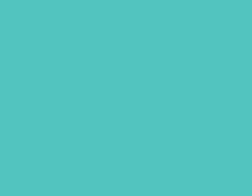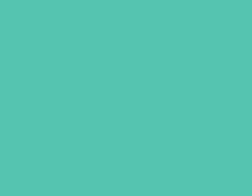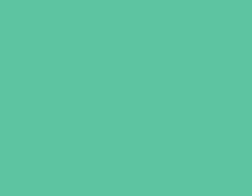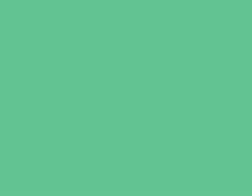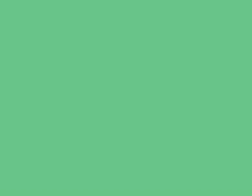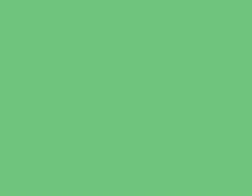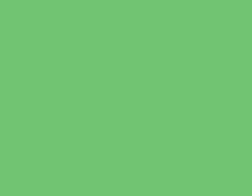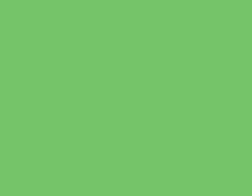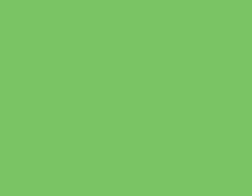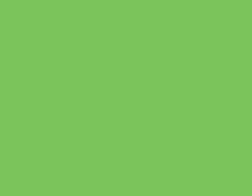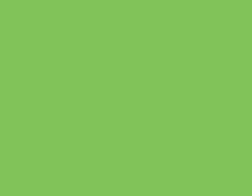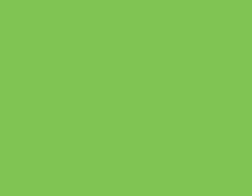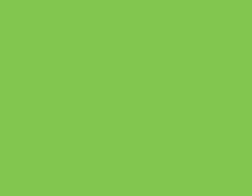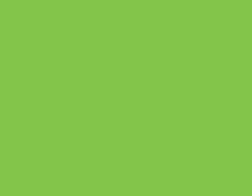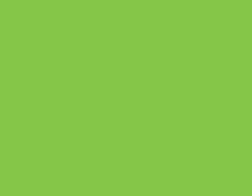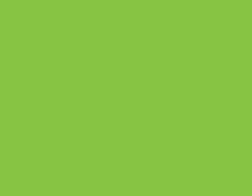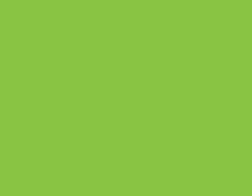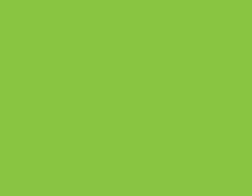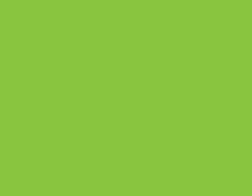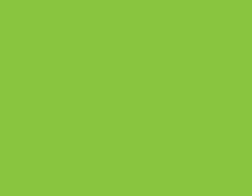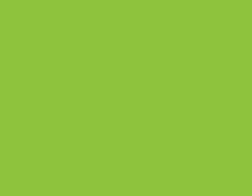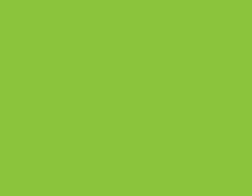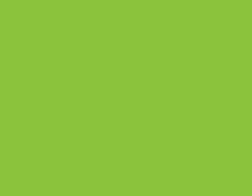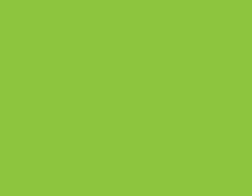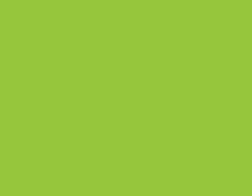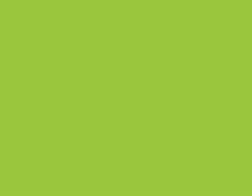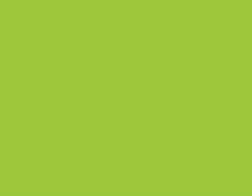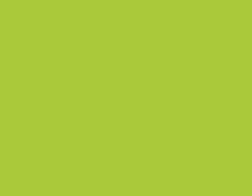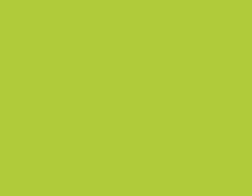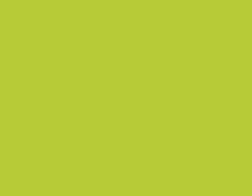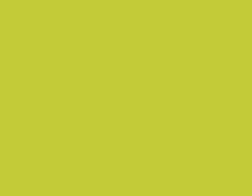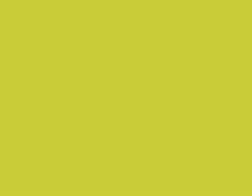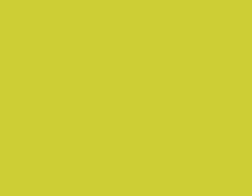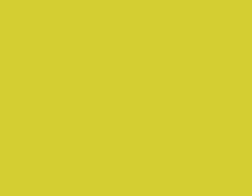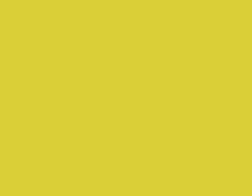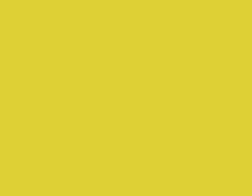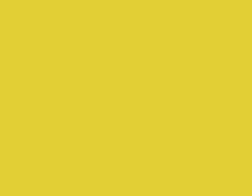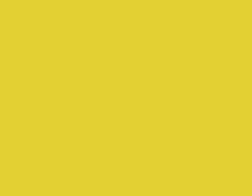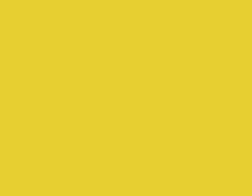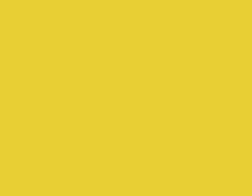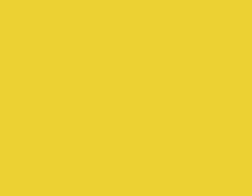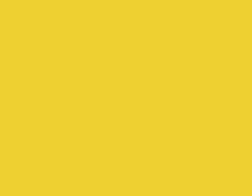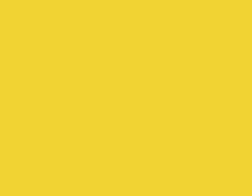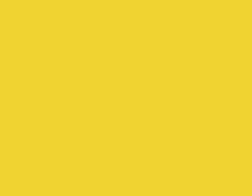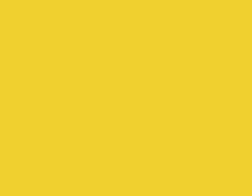Welcome everyone to today's edition of the Kahoot quiz. We're about to start, so get ready.